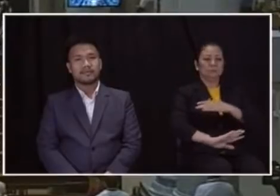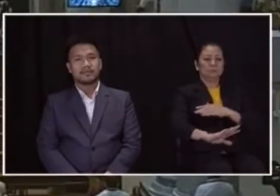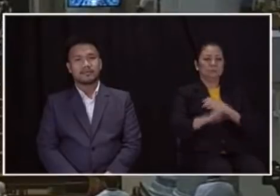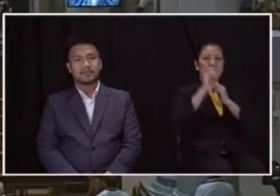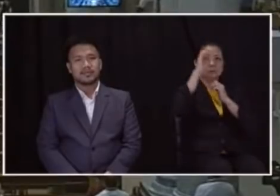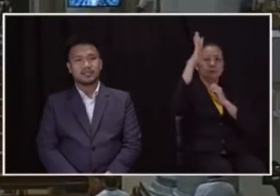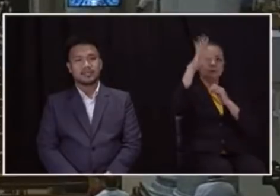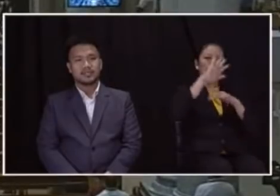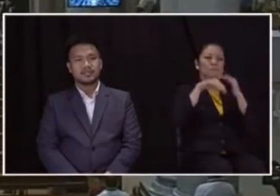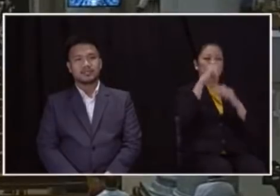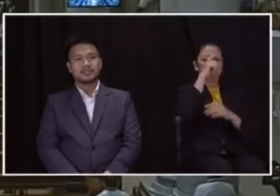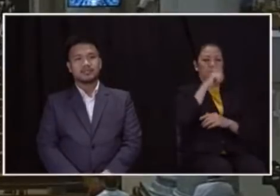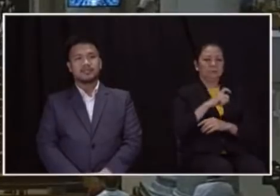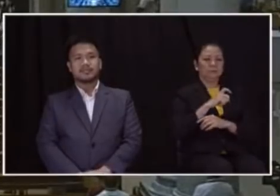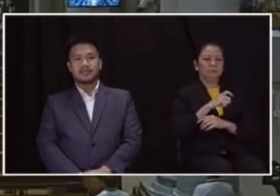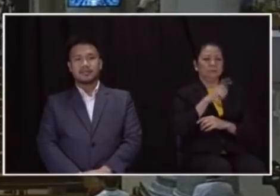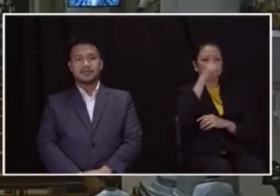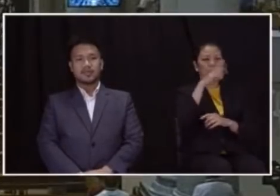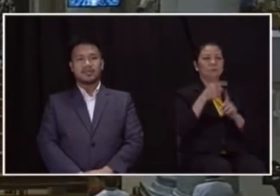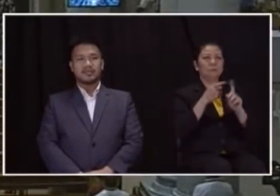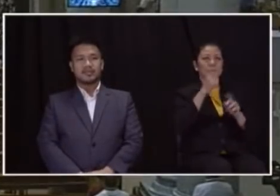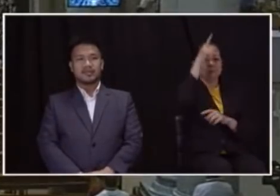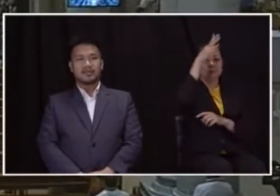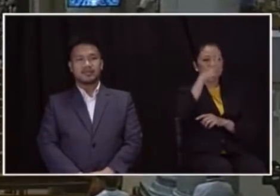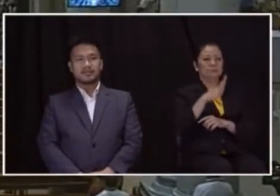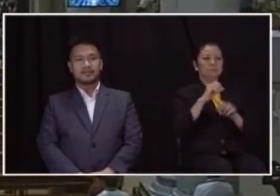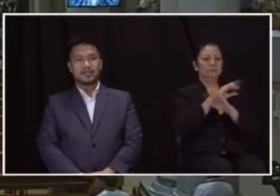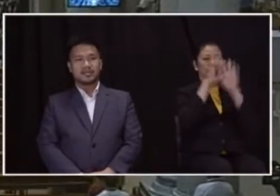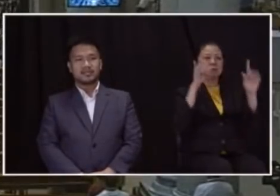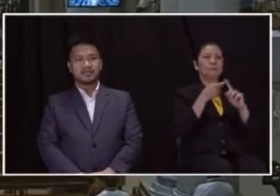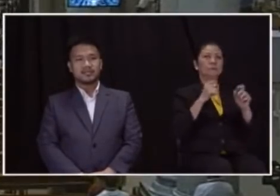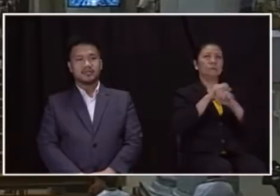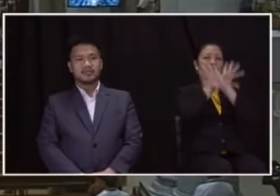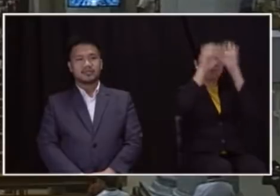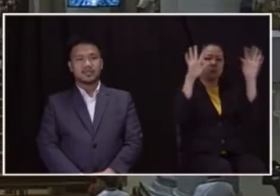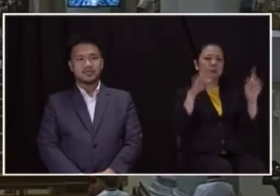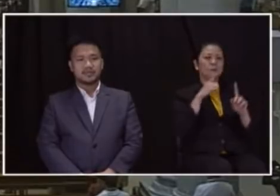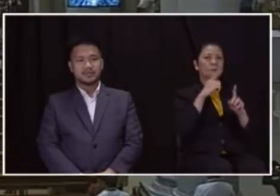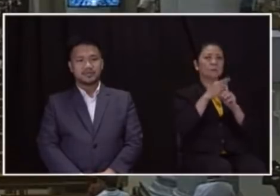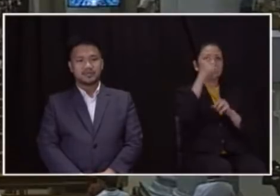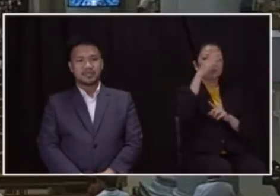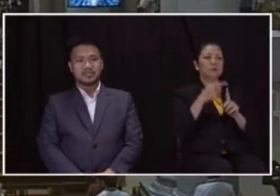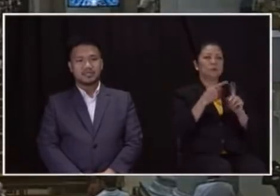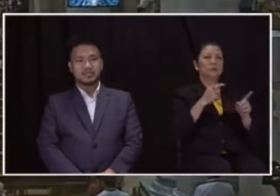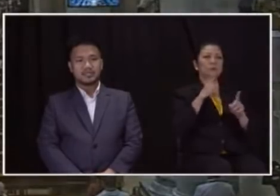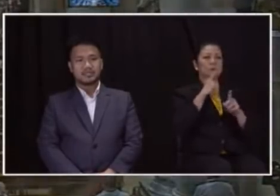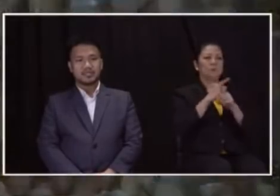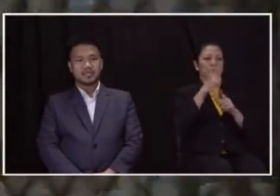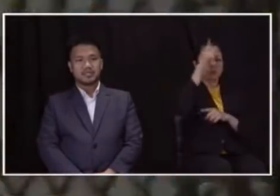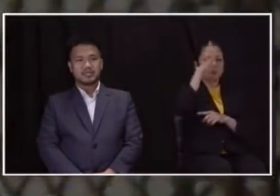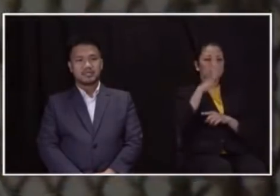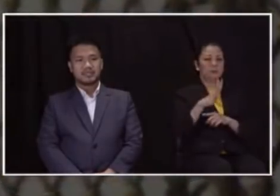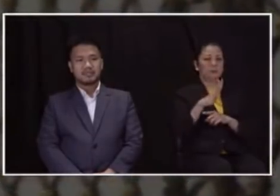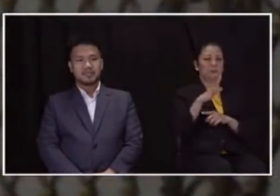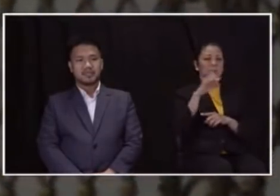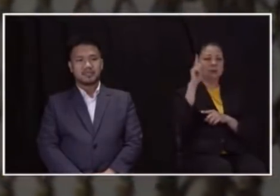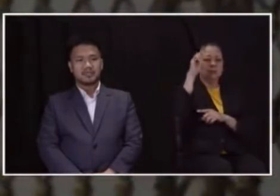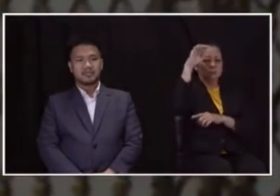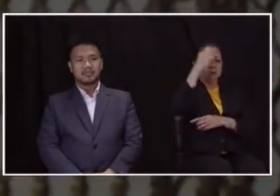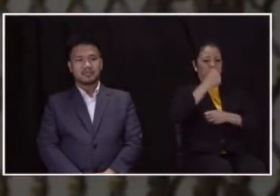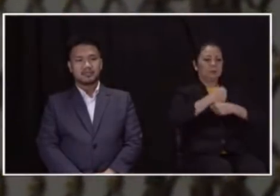Father before all ages, God from God, light from light, true God from true God, begotten not